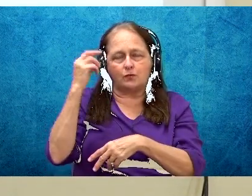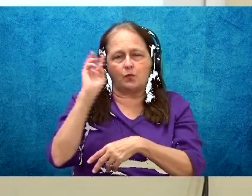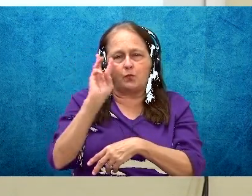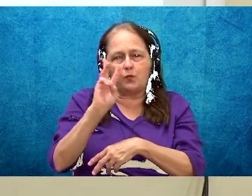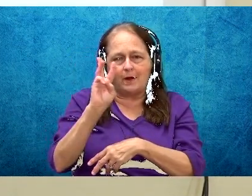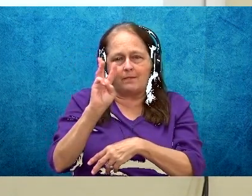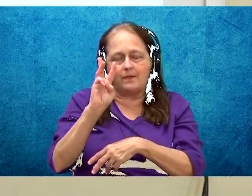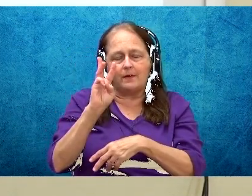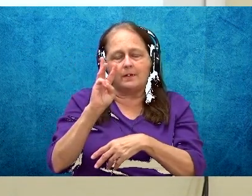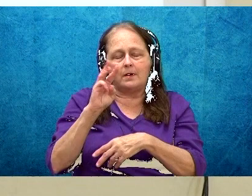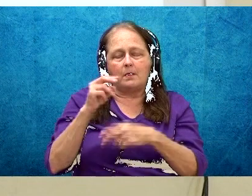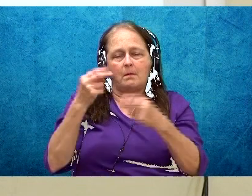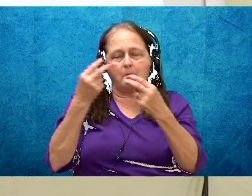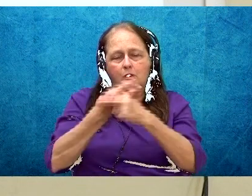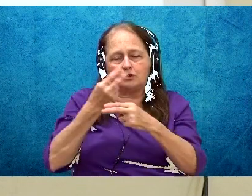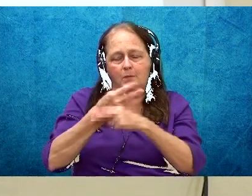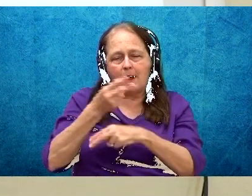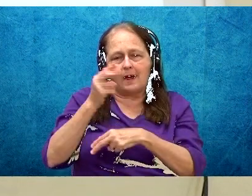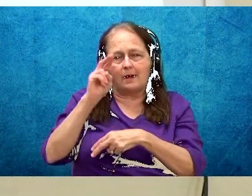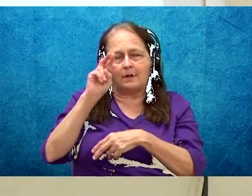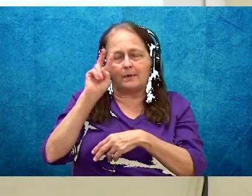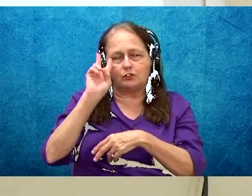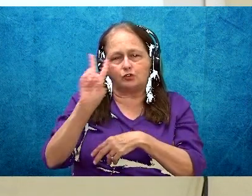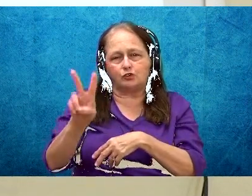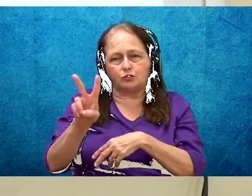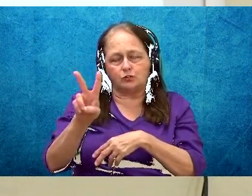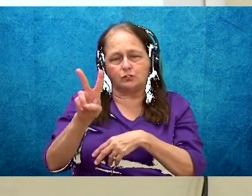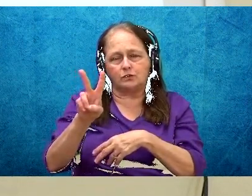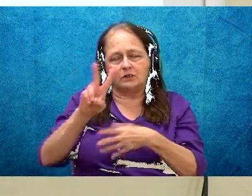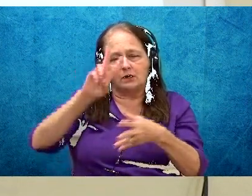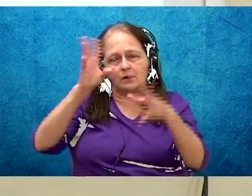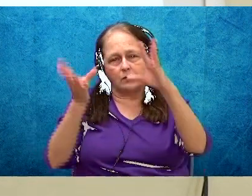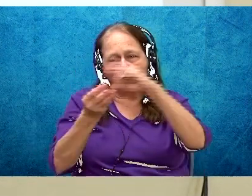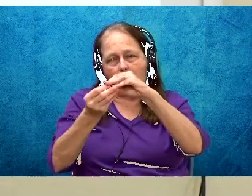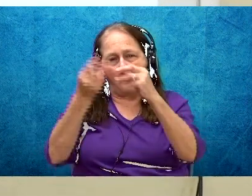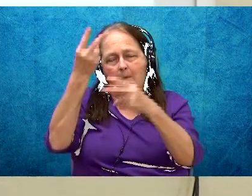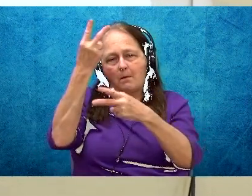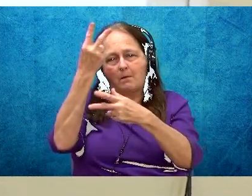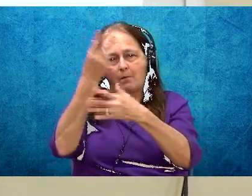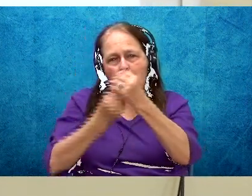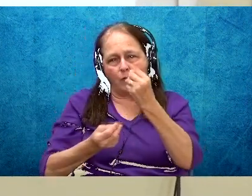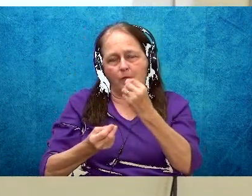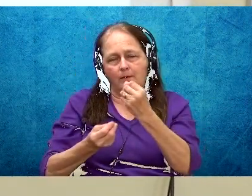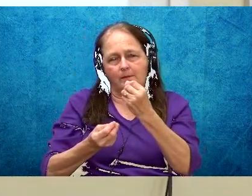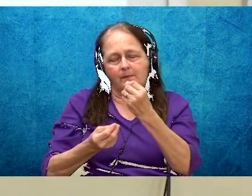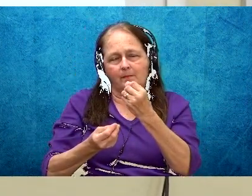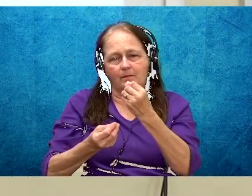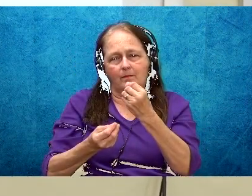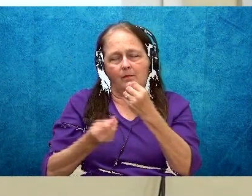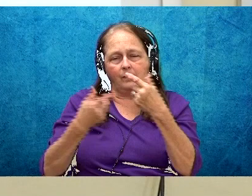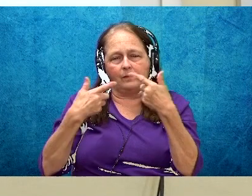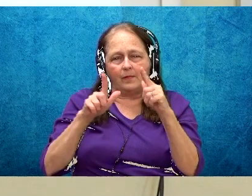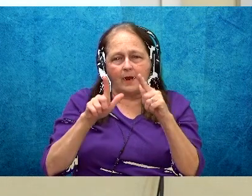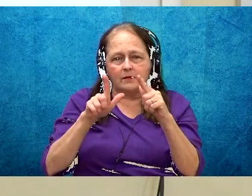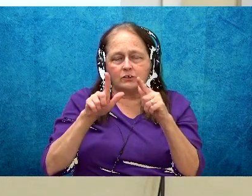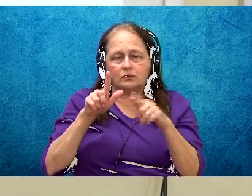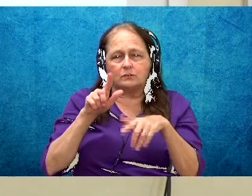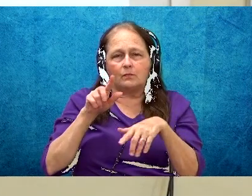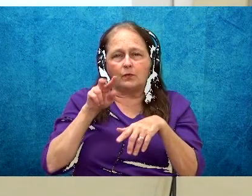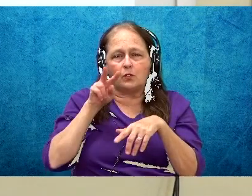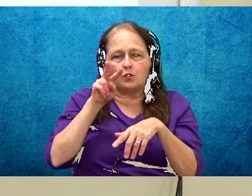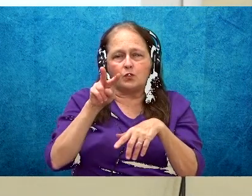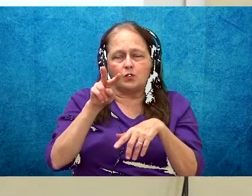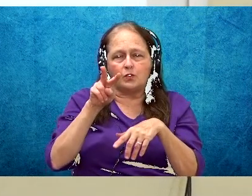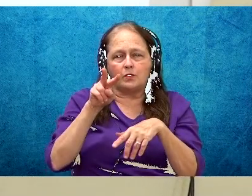it by 2, because I've got to include both pieces. So let's look at